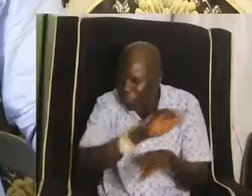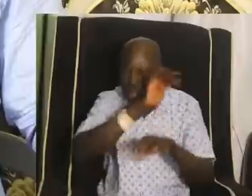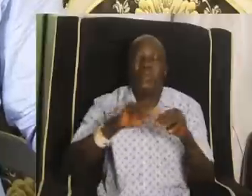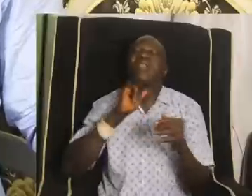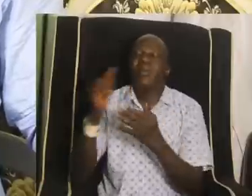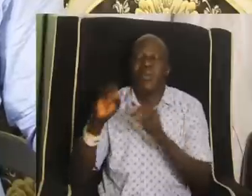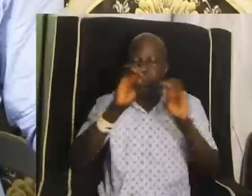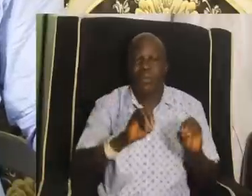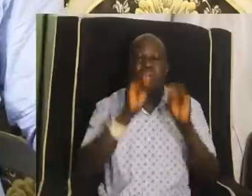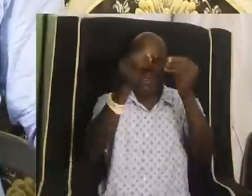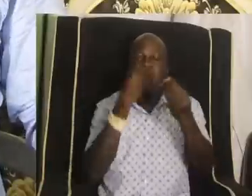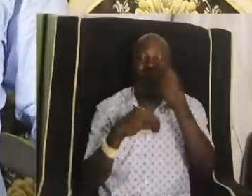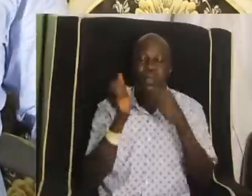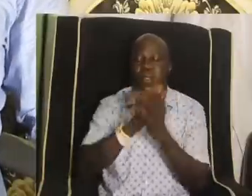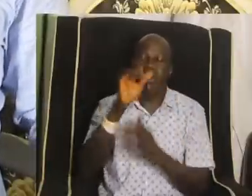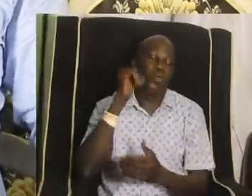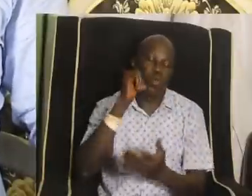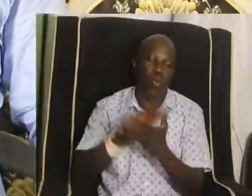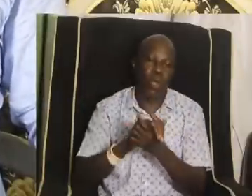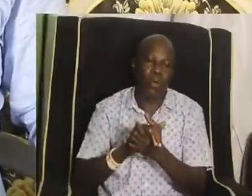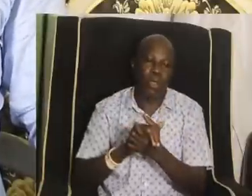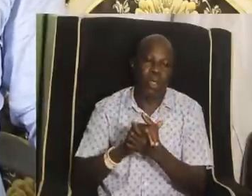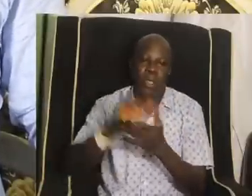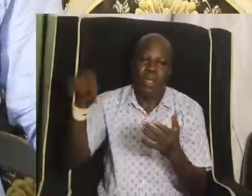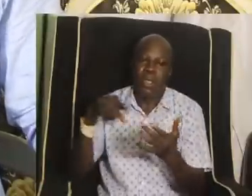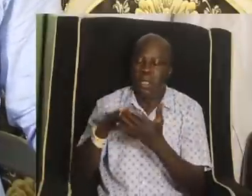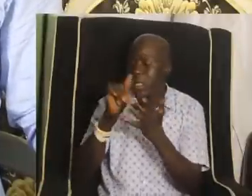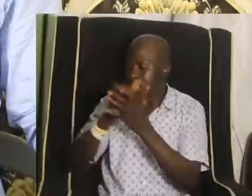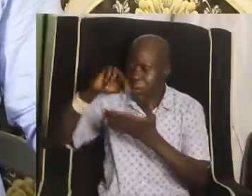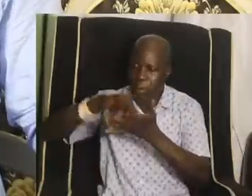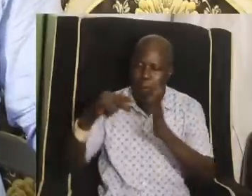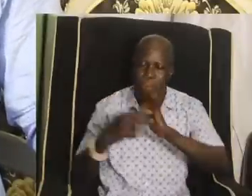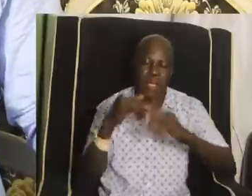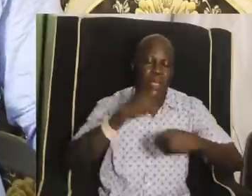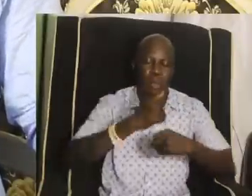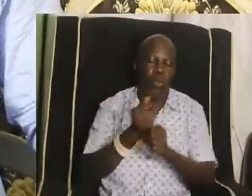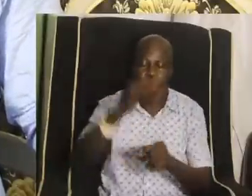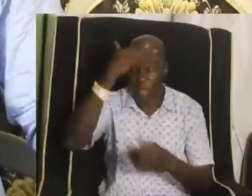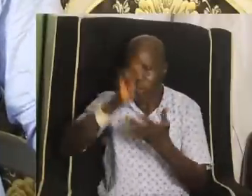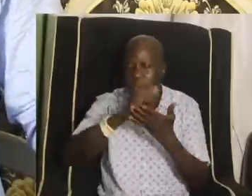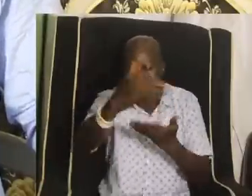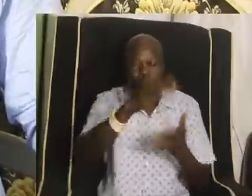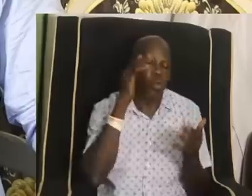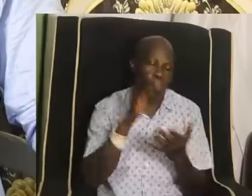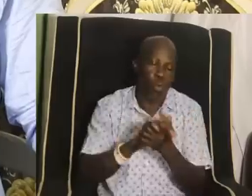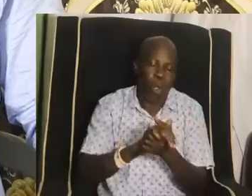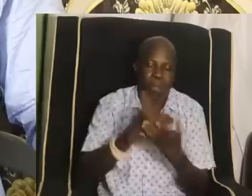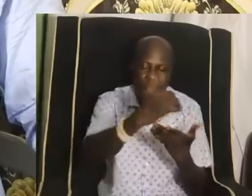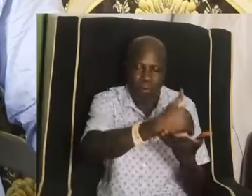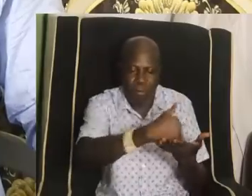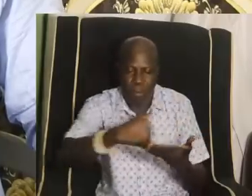slippers, that will not be able to feed his wife. This is what will make her wife to pack out